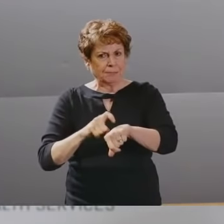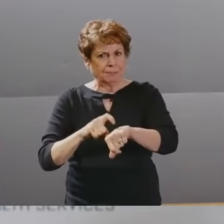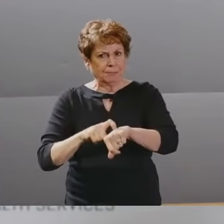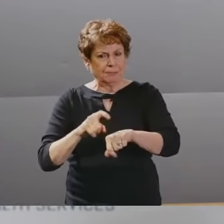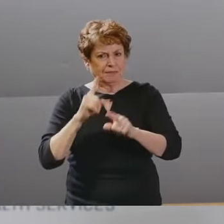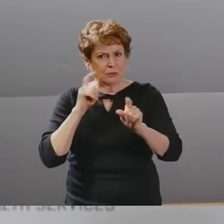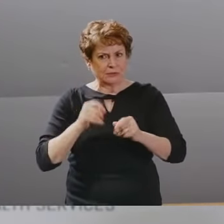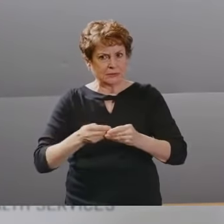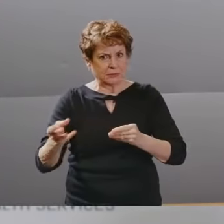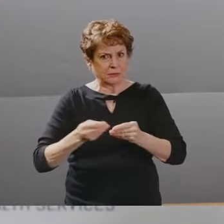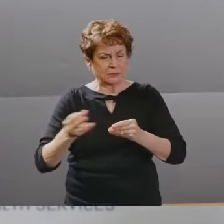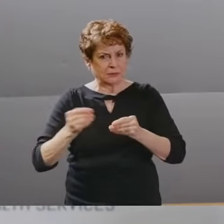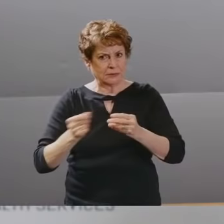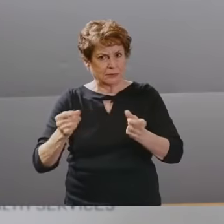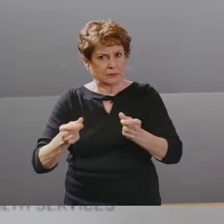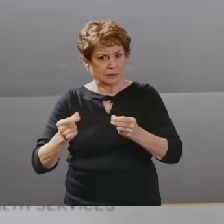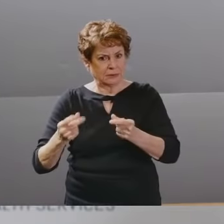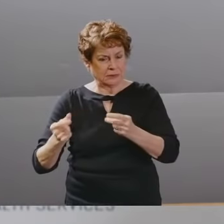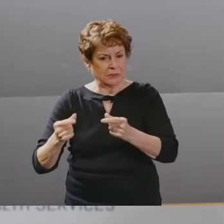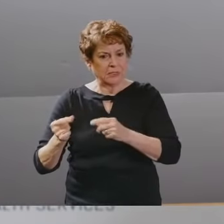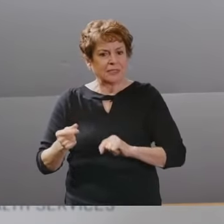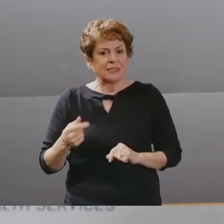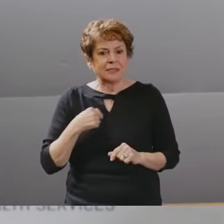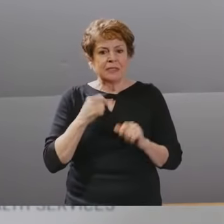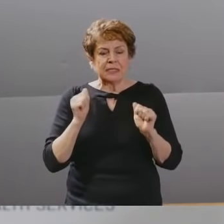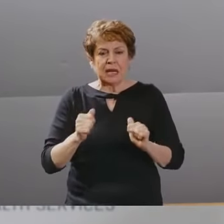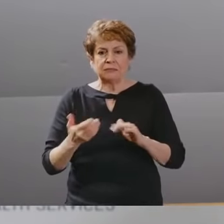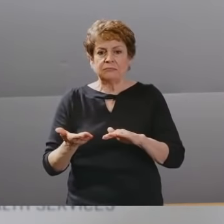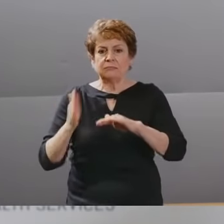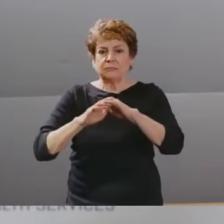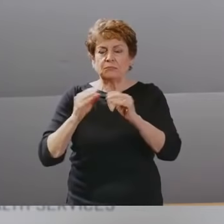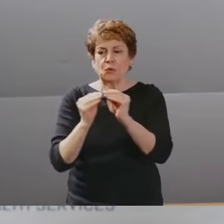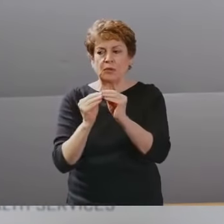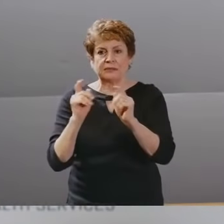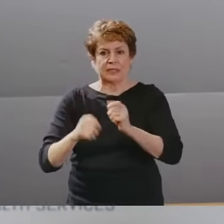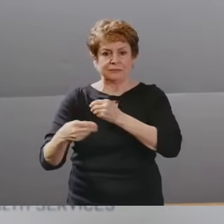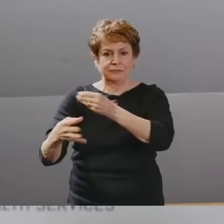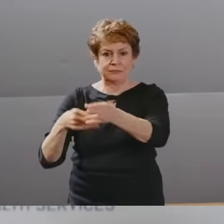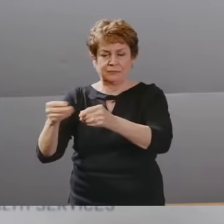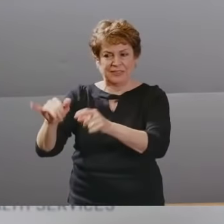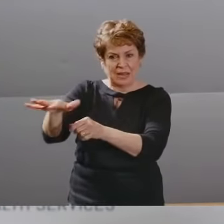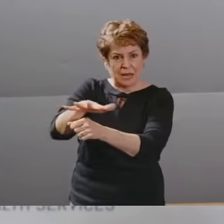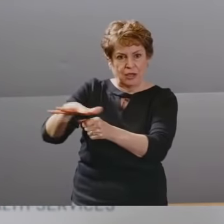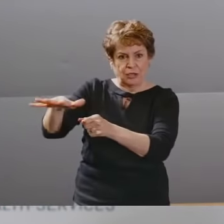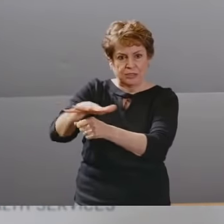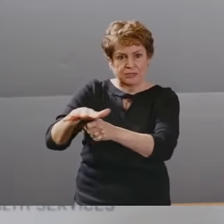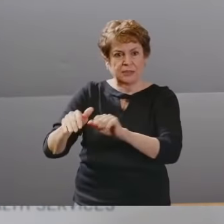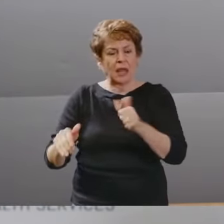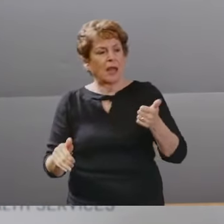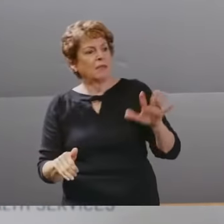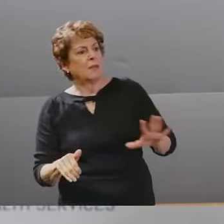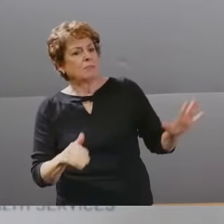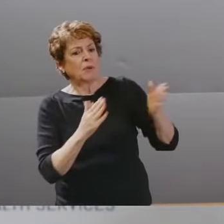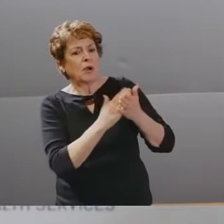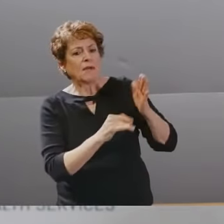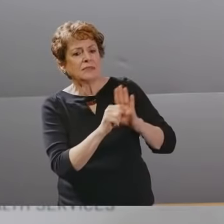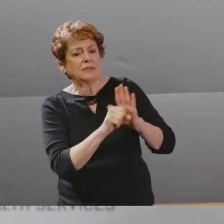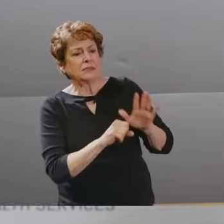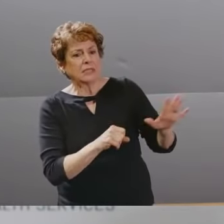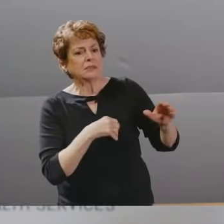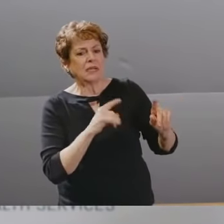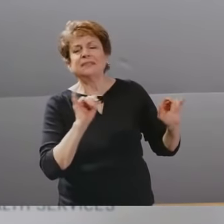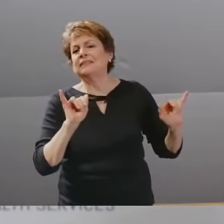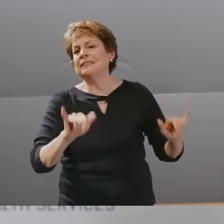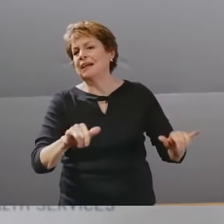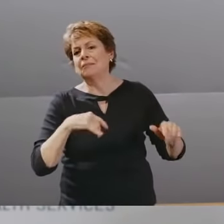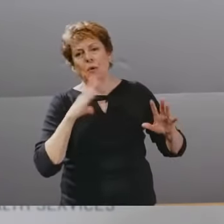surge or introduce to parts of the state that need it. I know you have many incredibly hardworking people that come back and